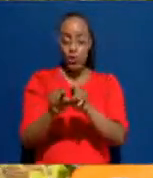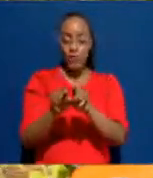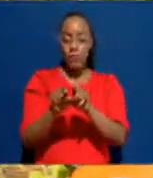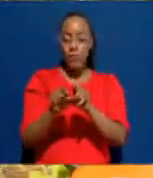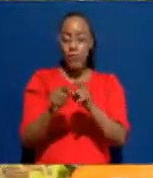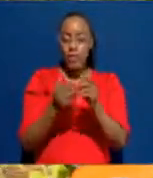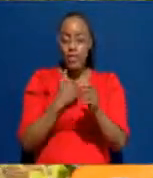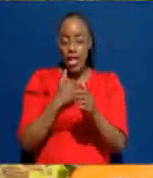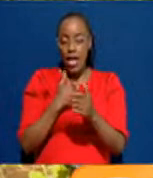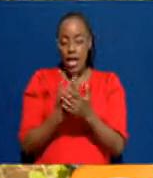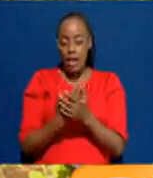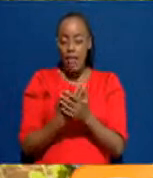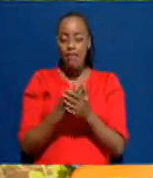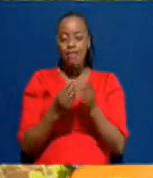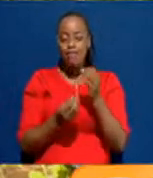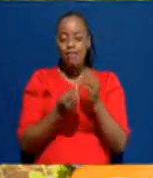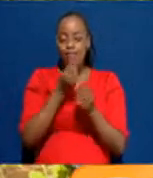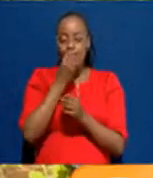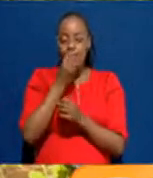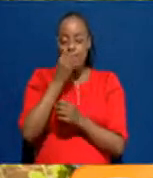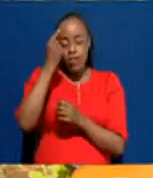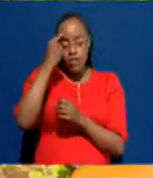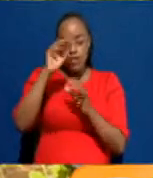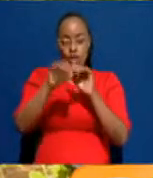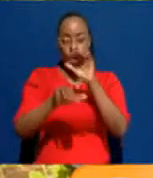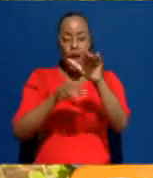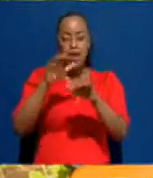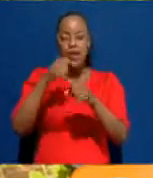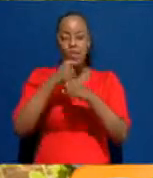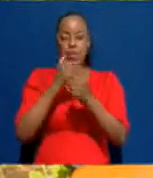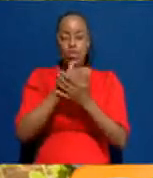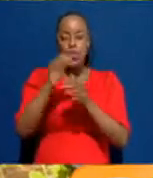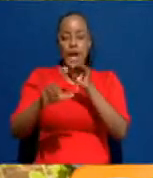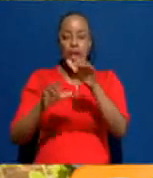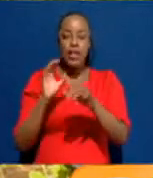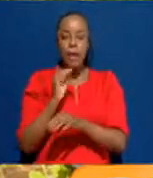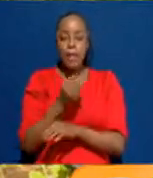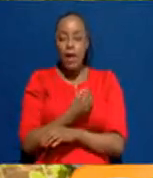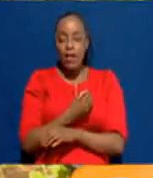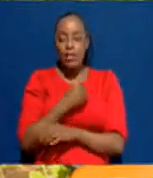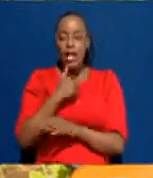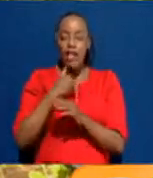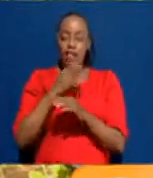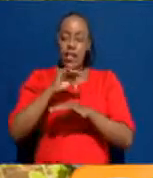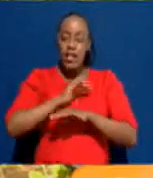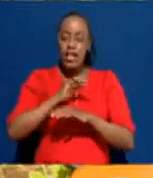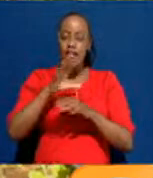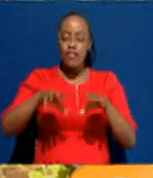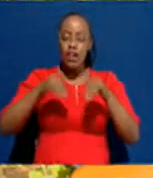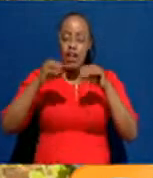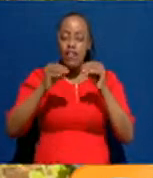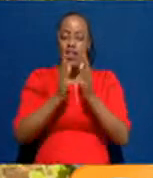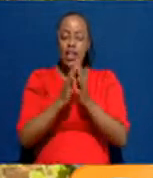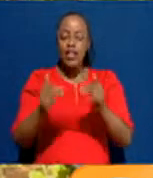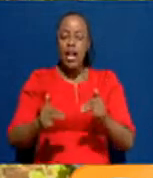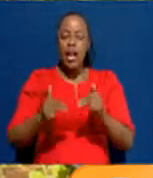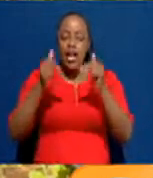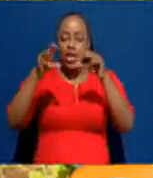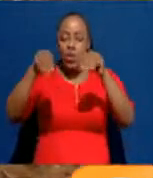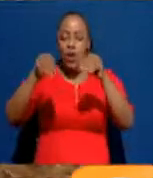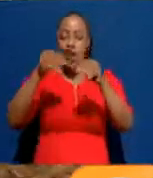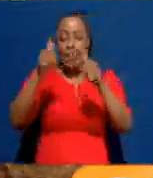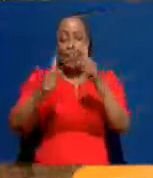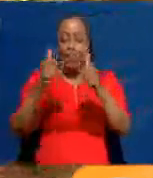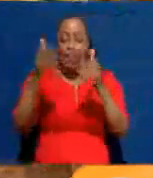are raising pastures for our animals to make sure that our animals are actually grass-fed and they have the highest quality pasture